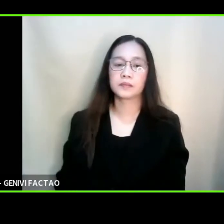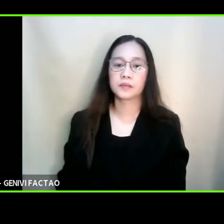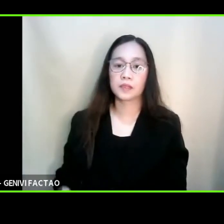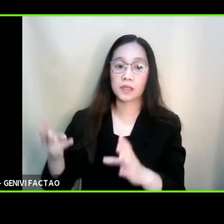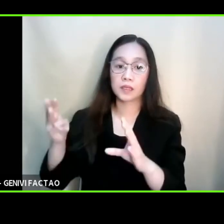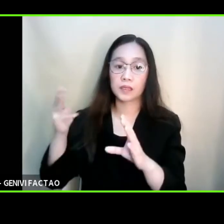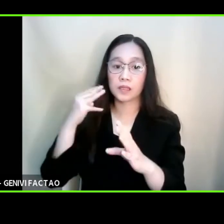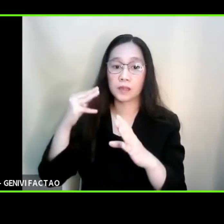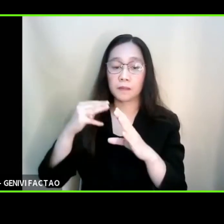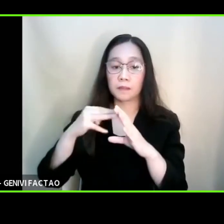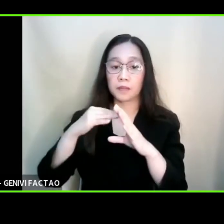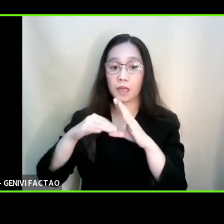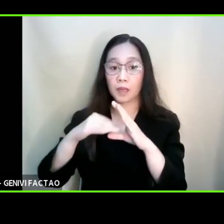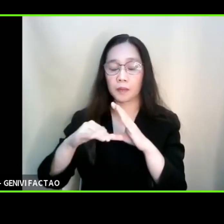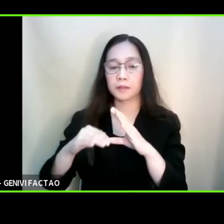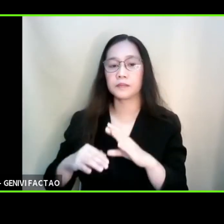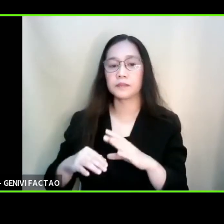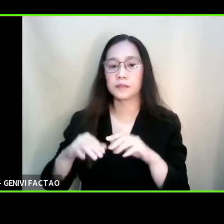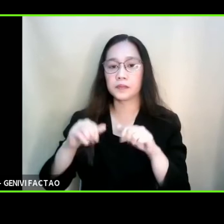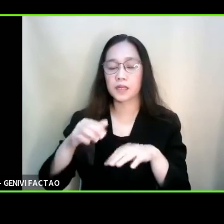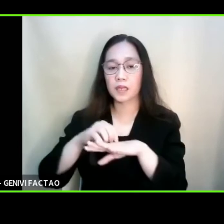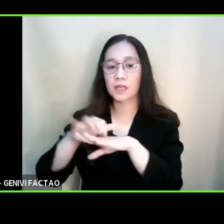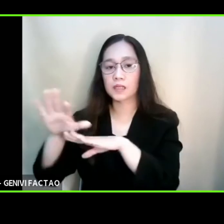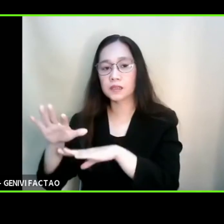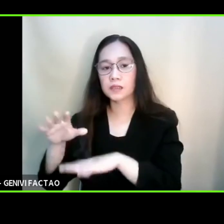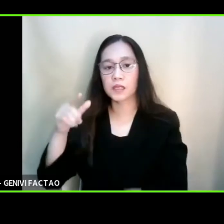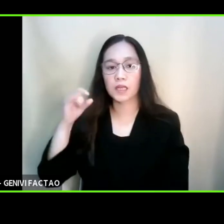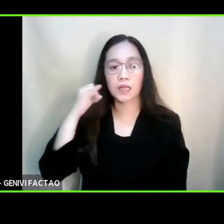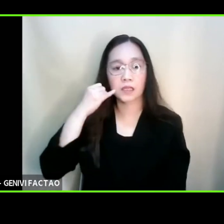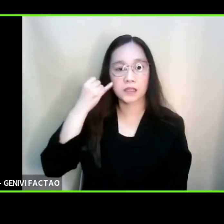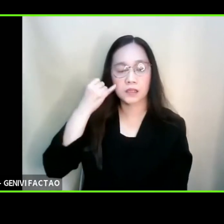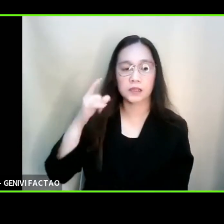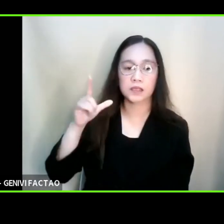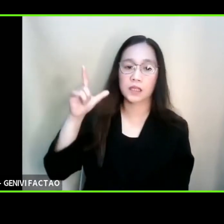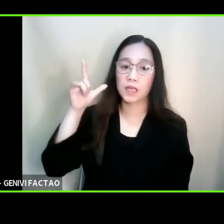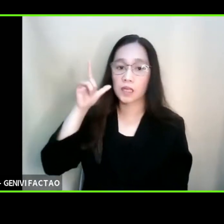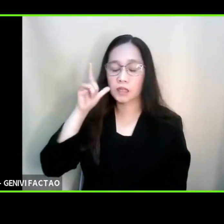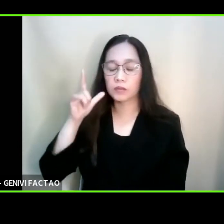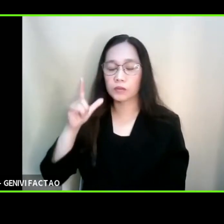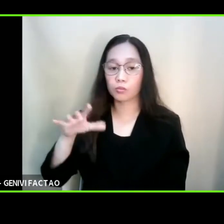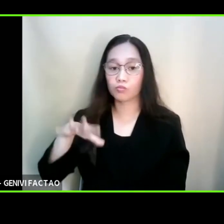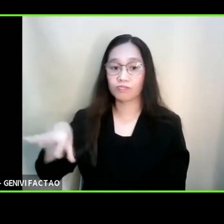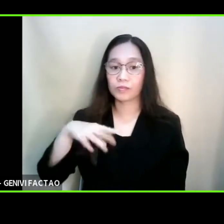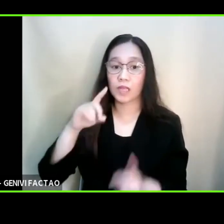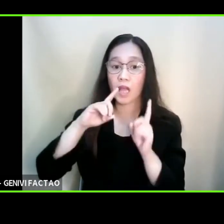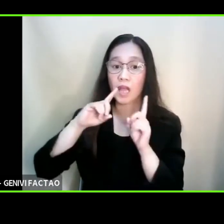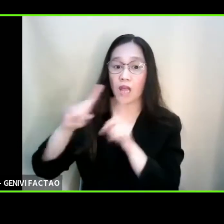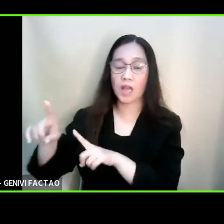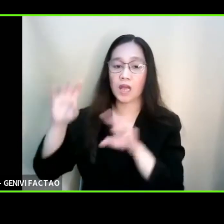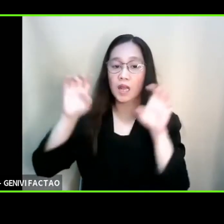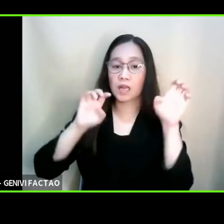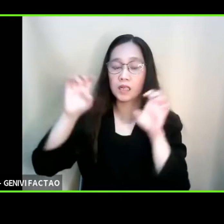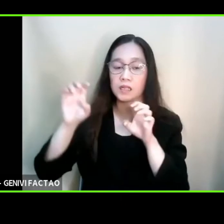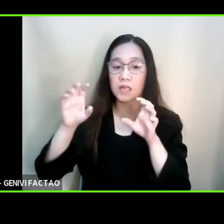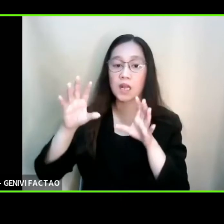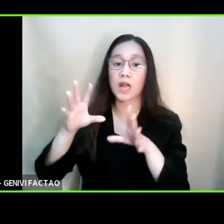be sent by Miss Jinji and Miss Lou. So, only those who answered the evaluation will receive an